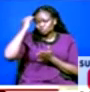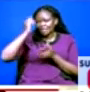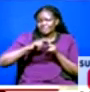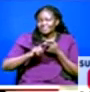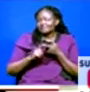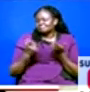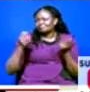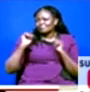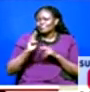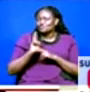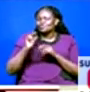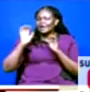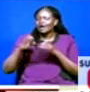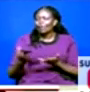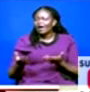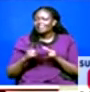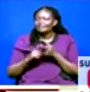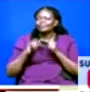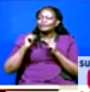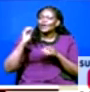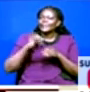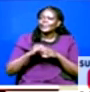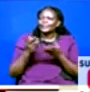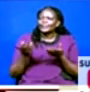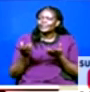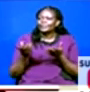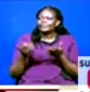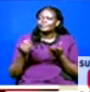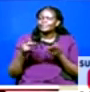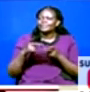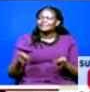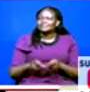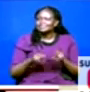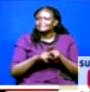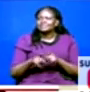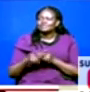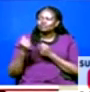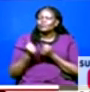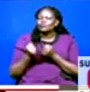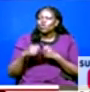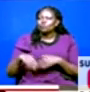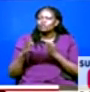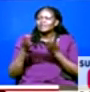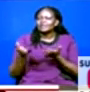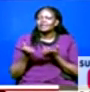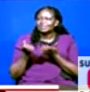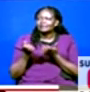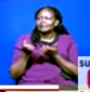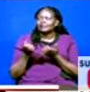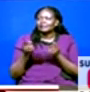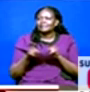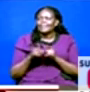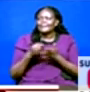we spend on agriculture? Mm-hmm. What shall we put into places like transport, our roads? They need this same money.